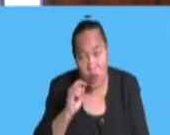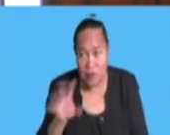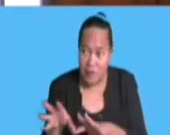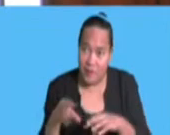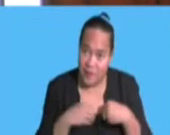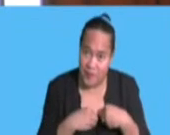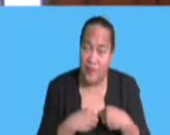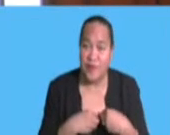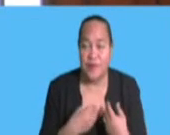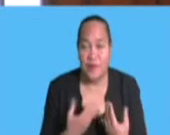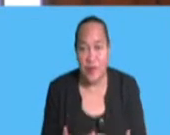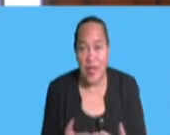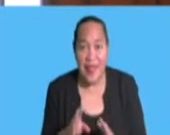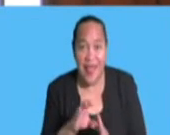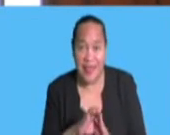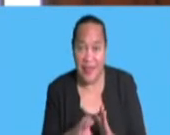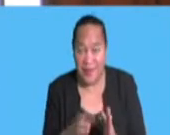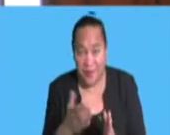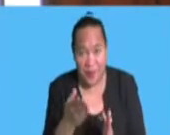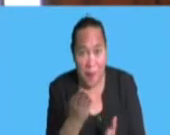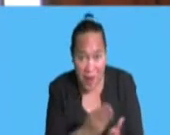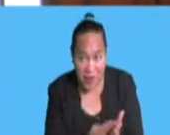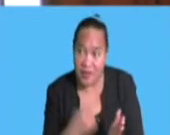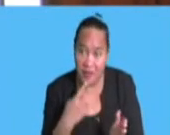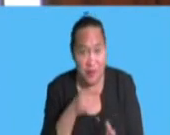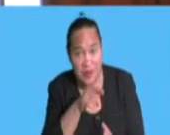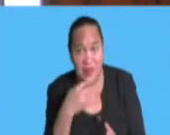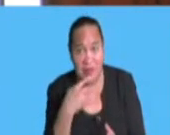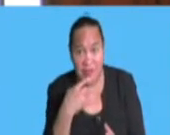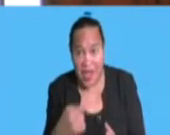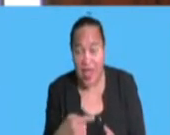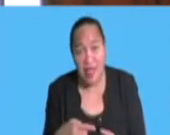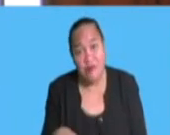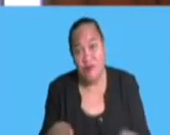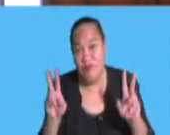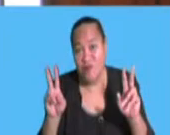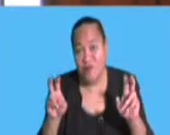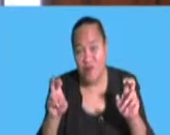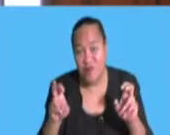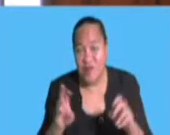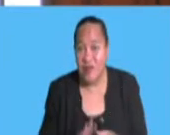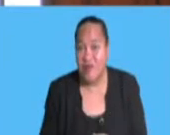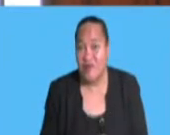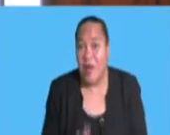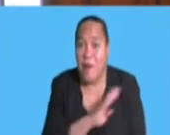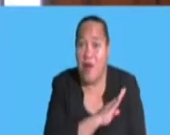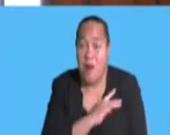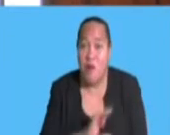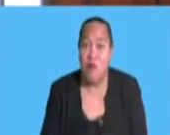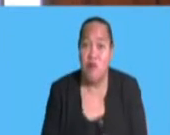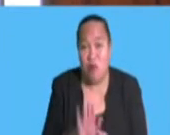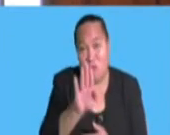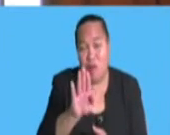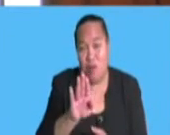current budget, which is lauded as the Bainimarama boom, modeled after Singapore. Now, yesterday, the honourable members of opposition,